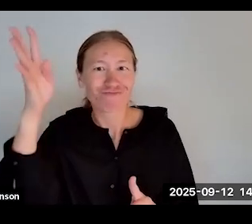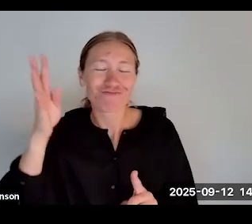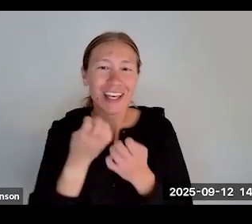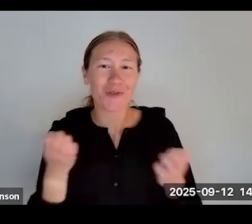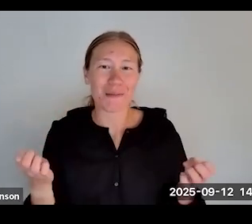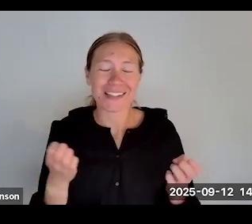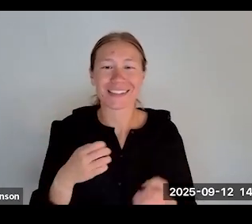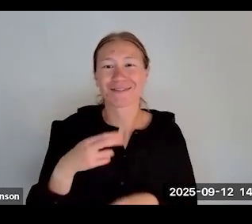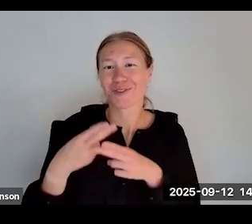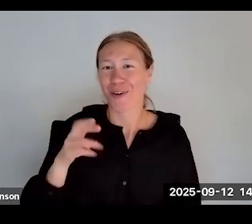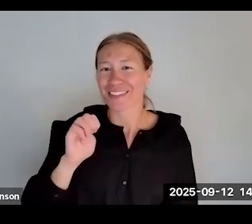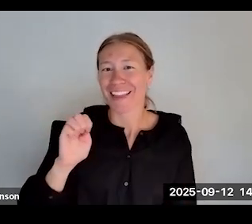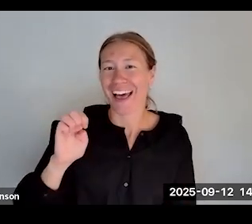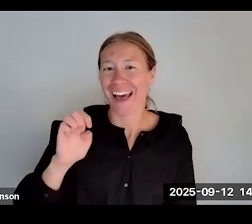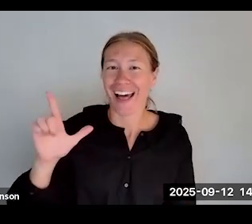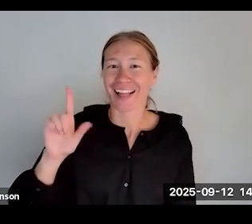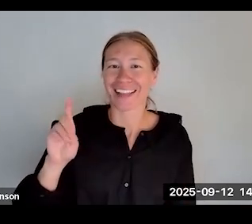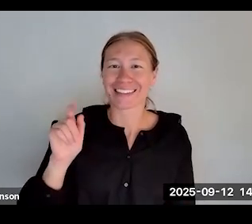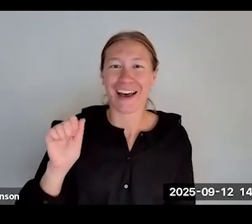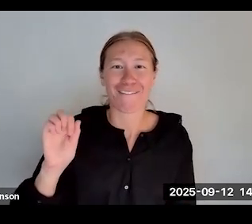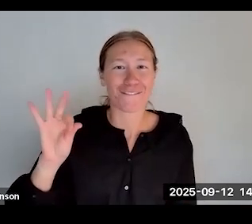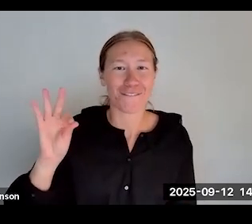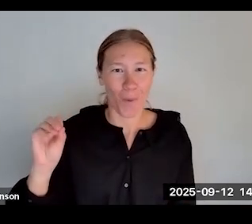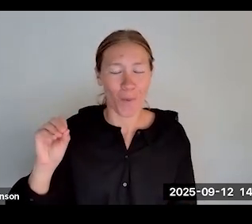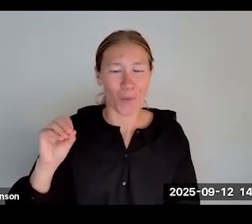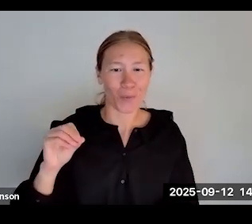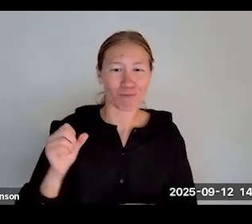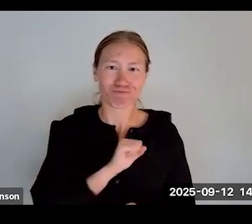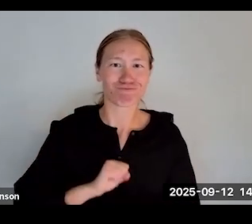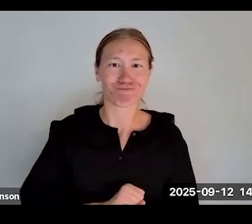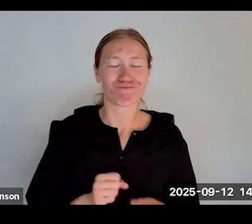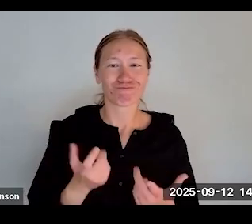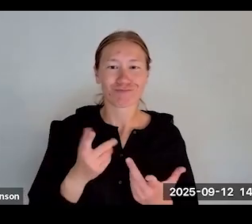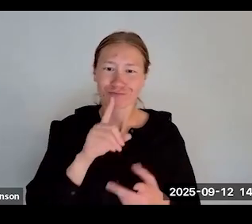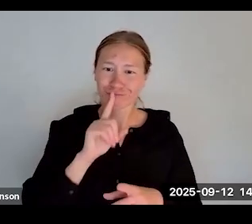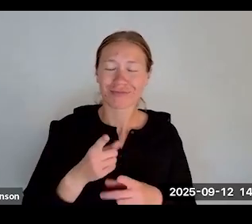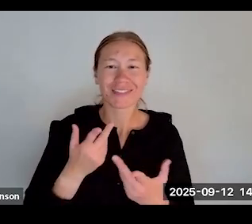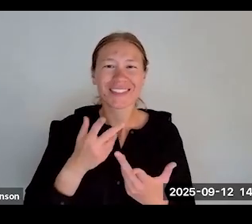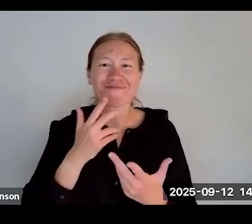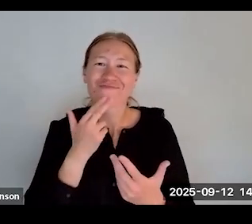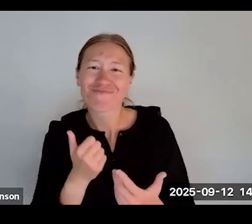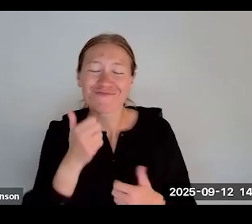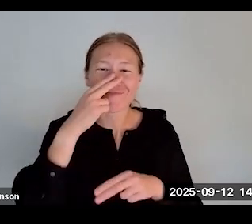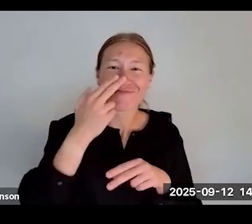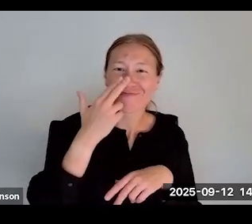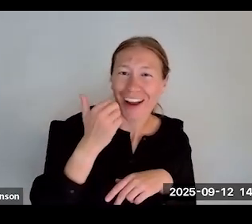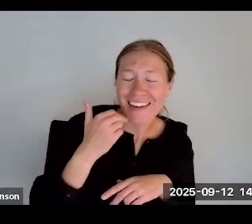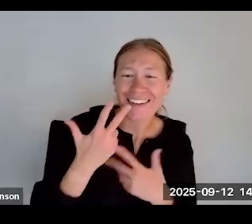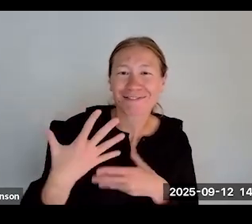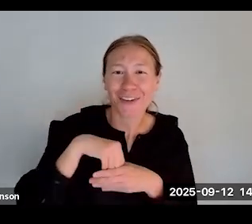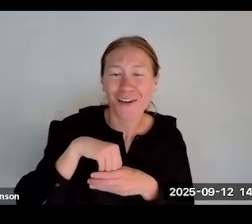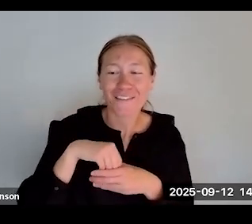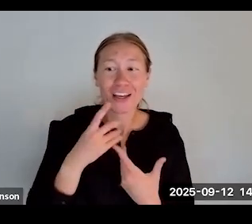story. The author very creatively utilizes the graphic novel format and speech bubbles to give readers an idea of what her